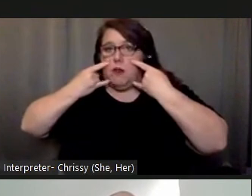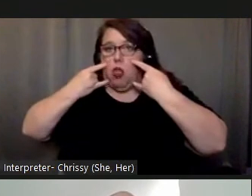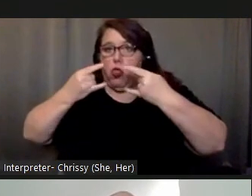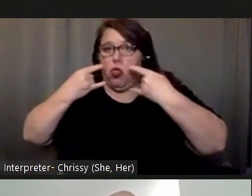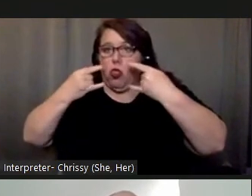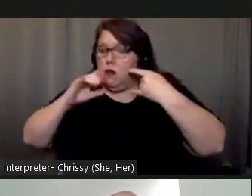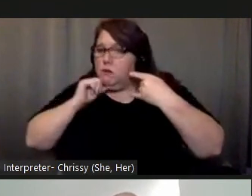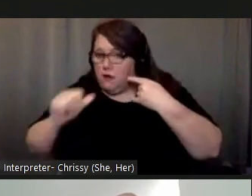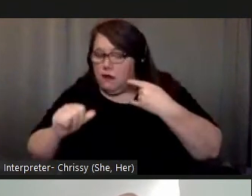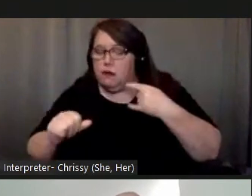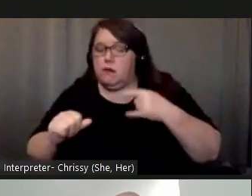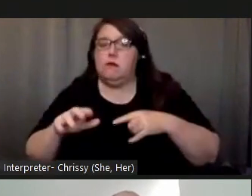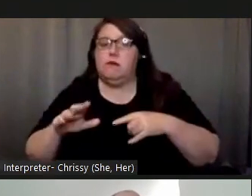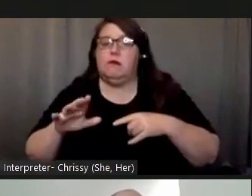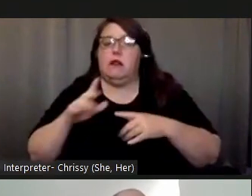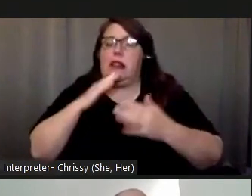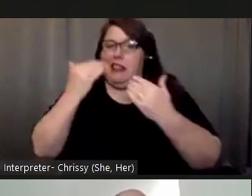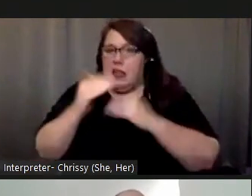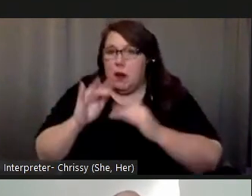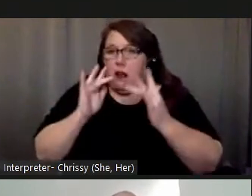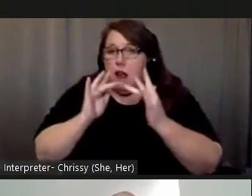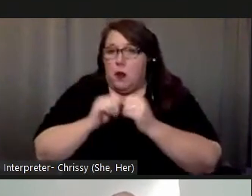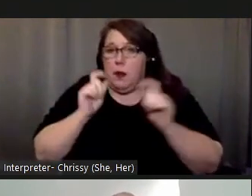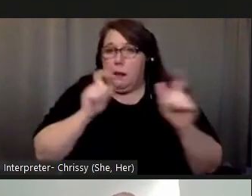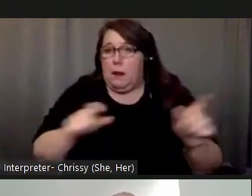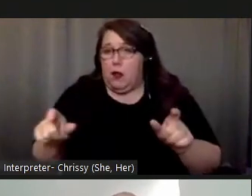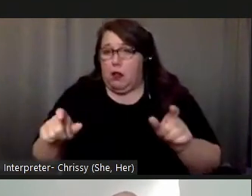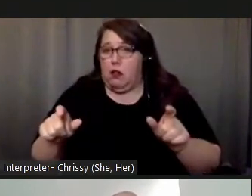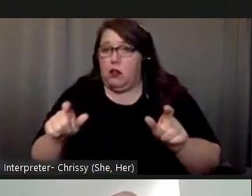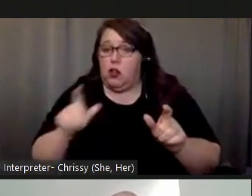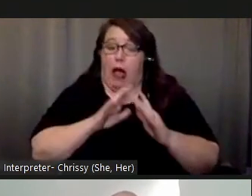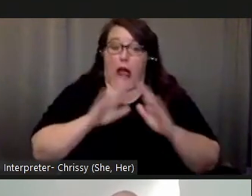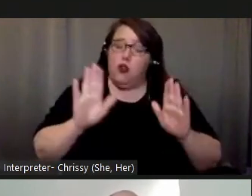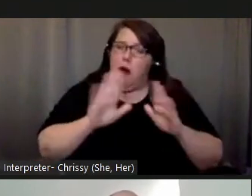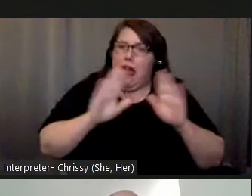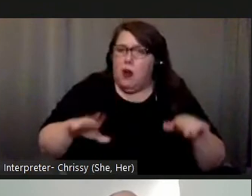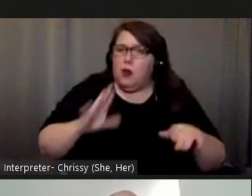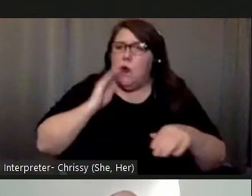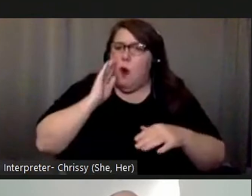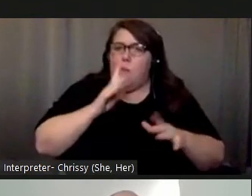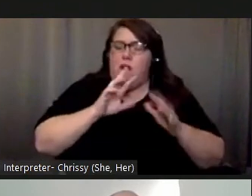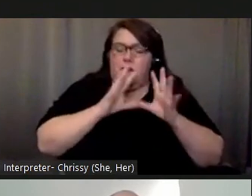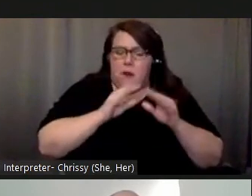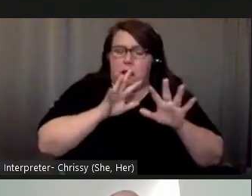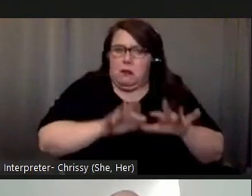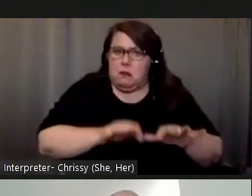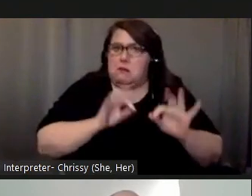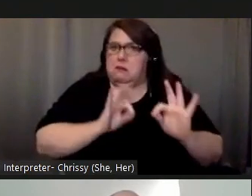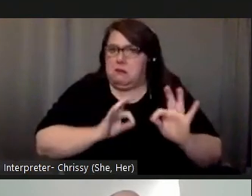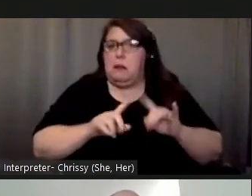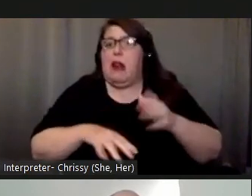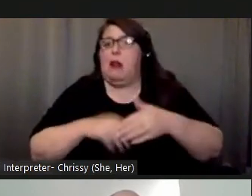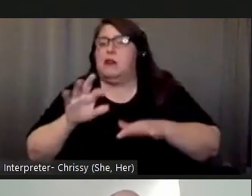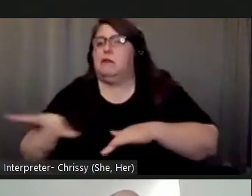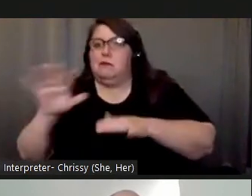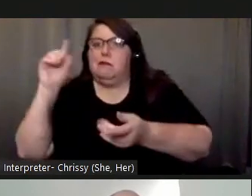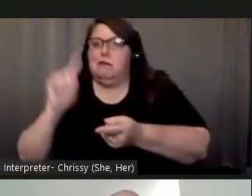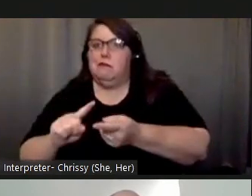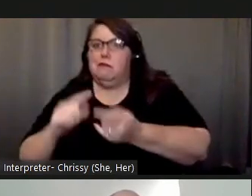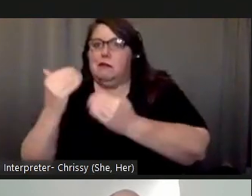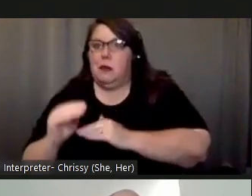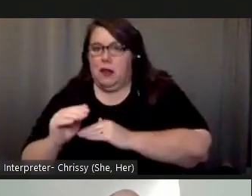strategy. Limiting your contact with individuals outside of your own household, certainly avoiding travel whenever possible. Those are really all the things that we